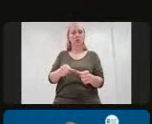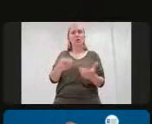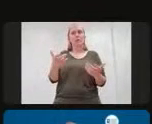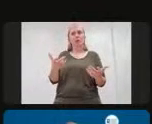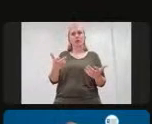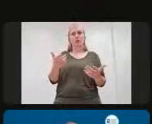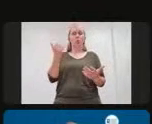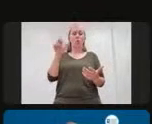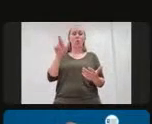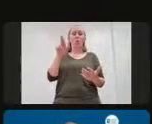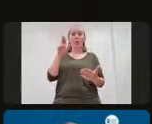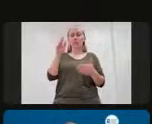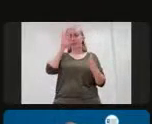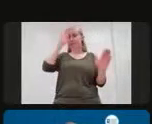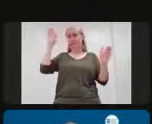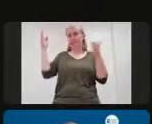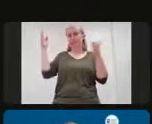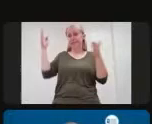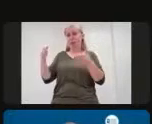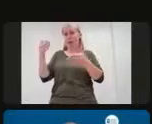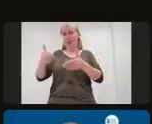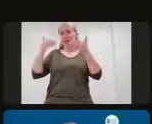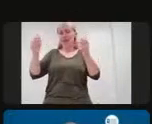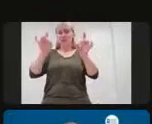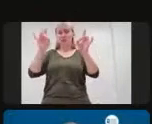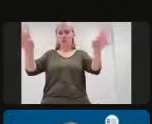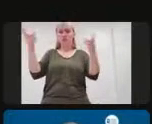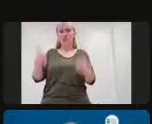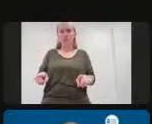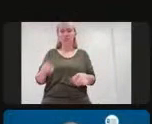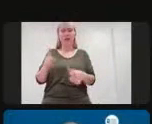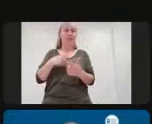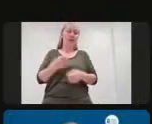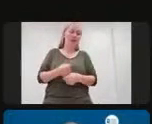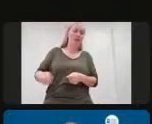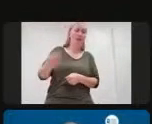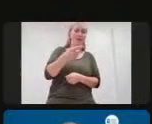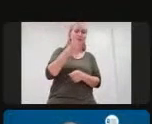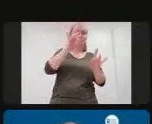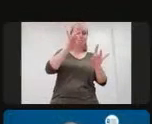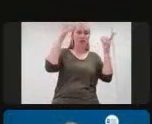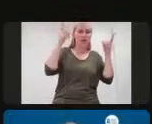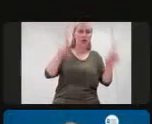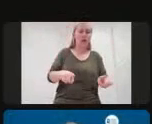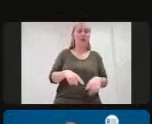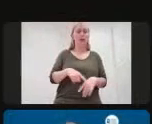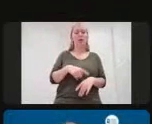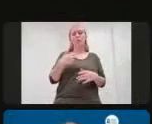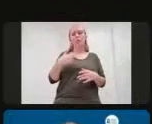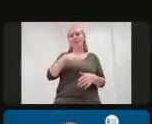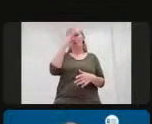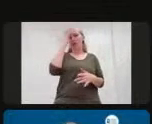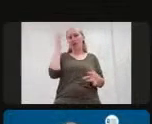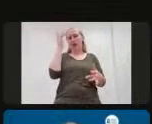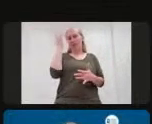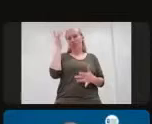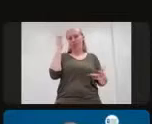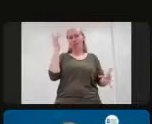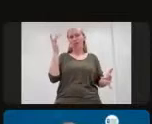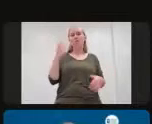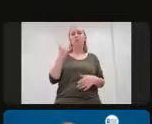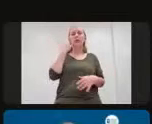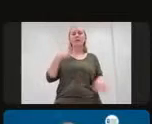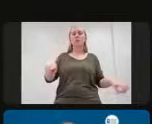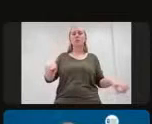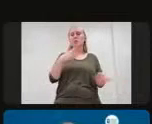next crisis and we'll run there. And then next year, it'll be some other crisis and we'll forget the original one. So if you say